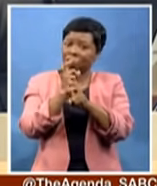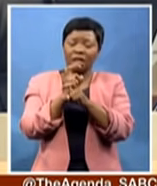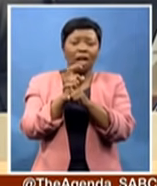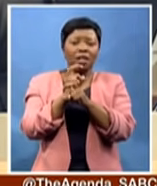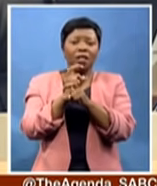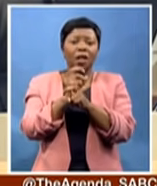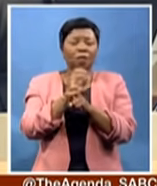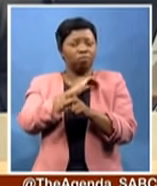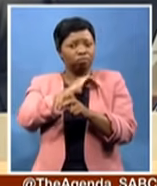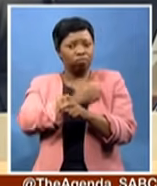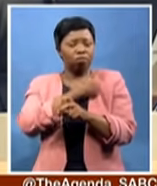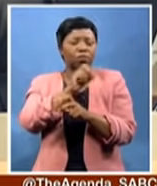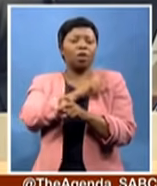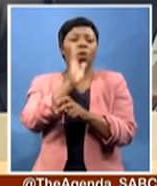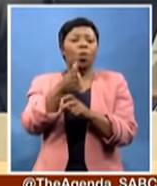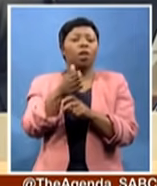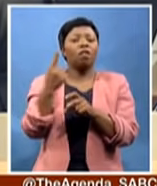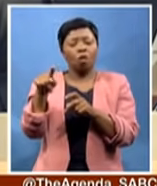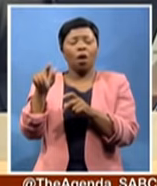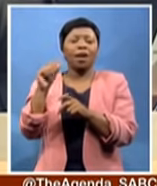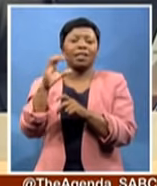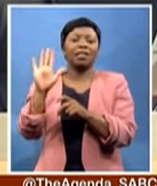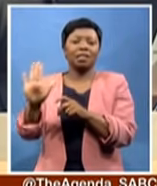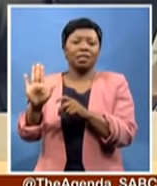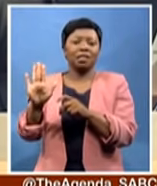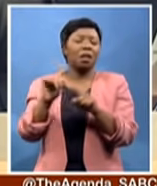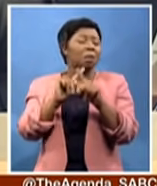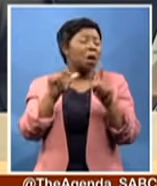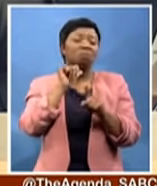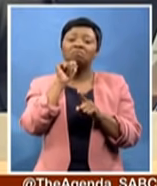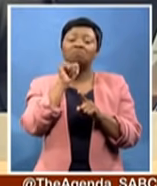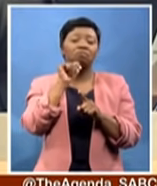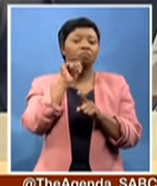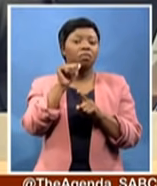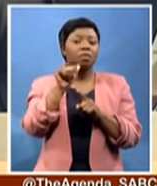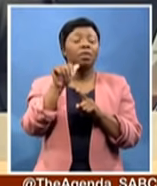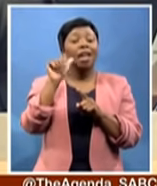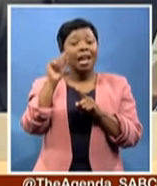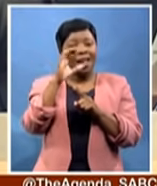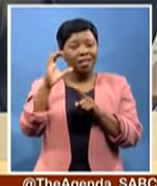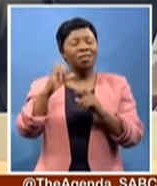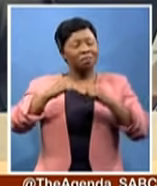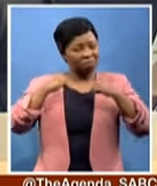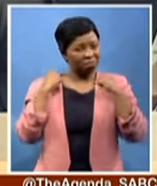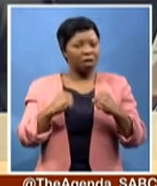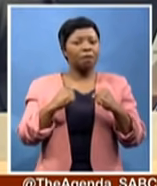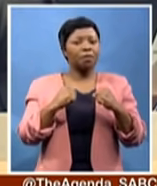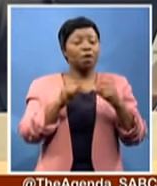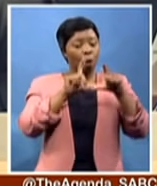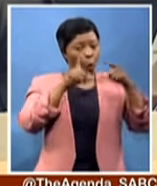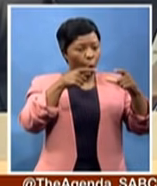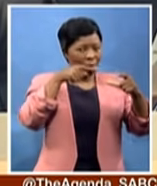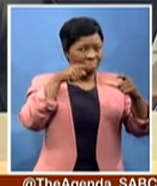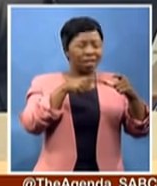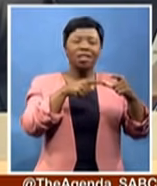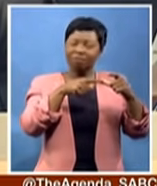Nevertheless, the ANC maintains that this commission is a necessary part of the broader